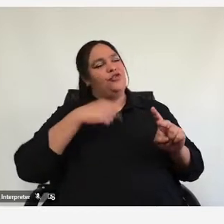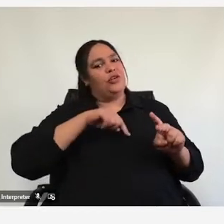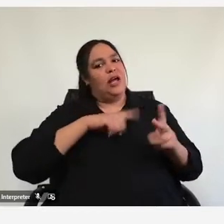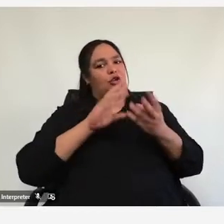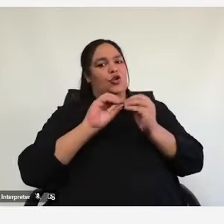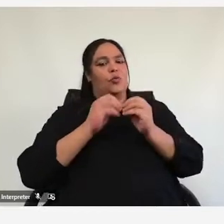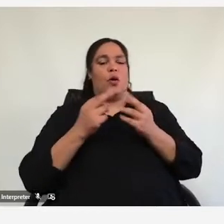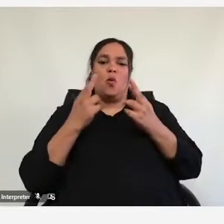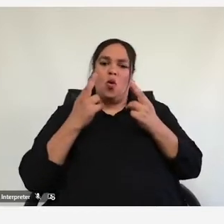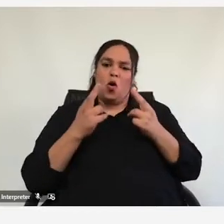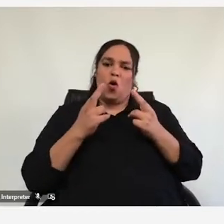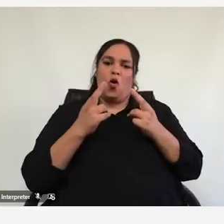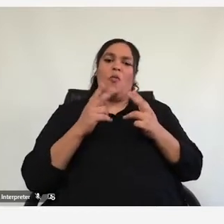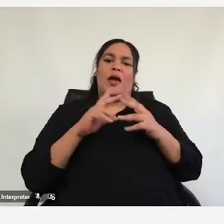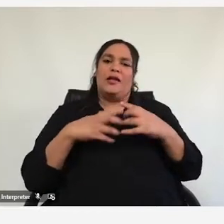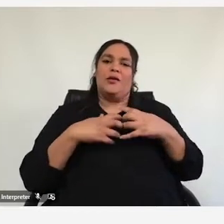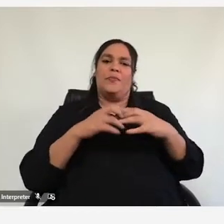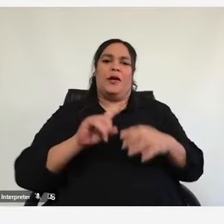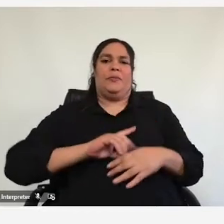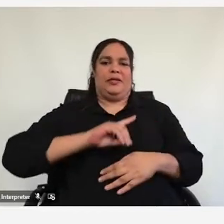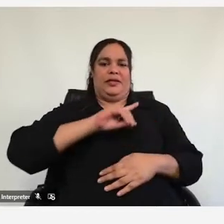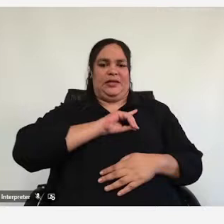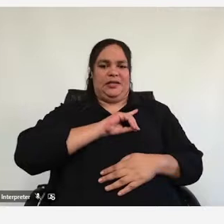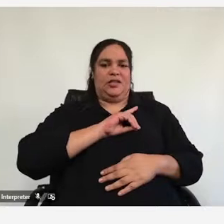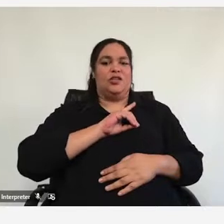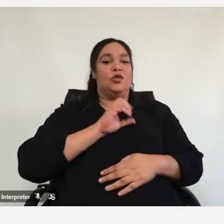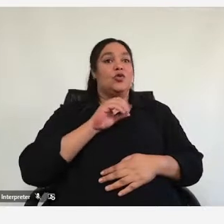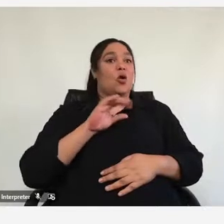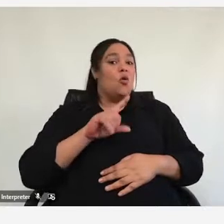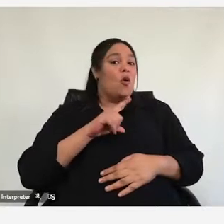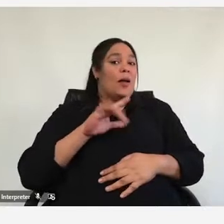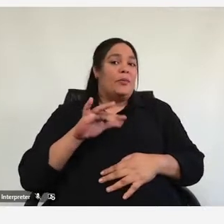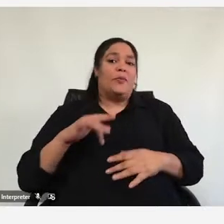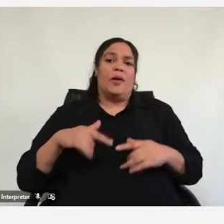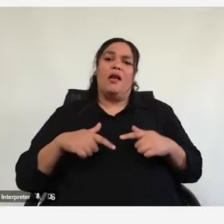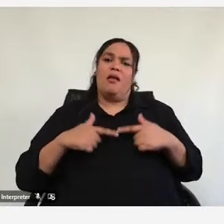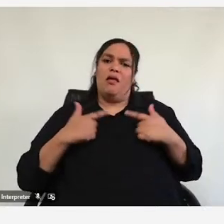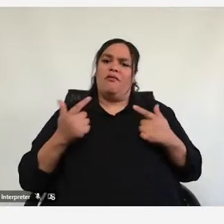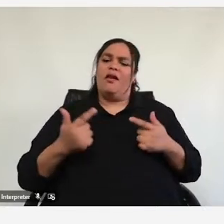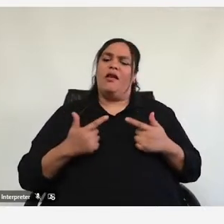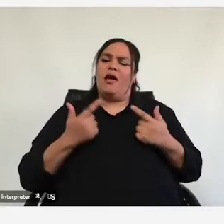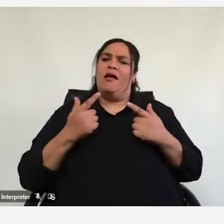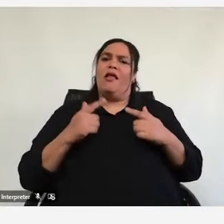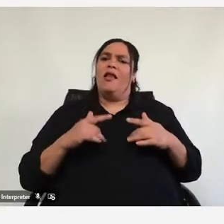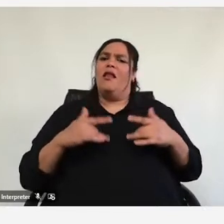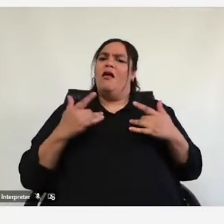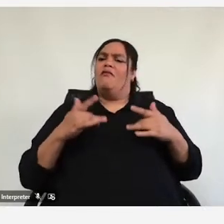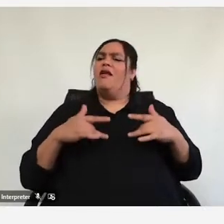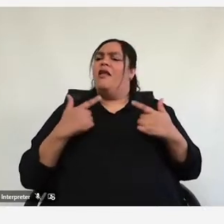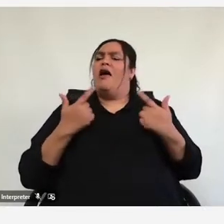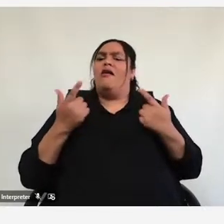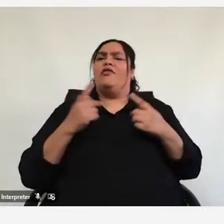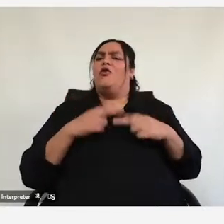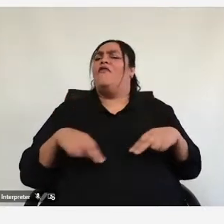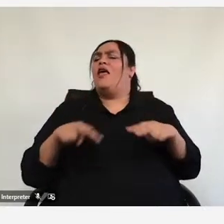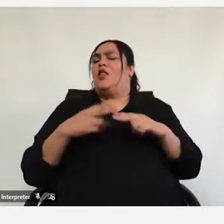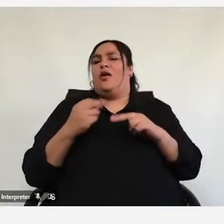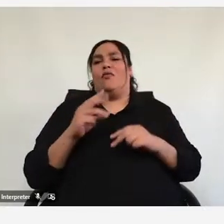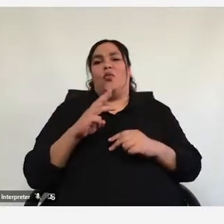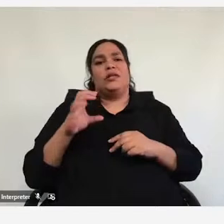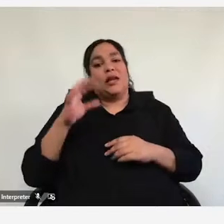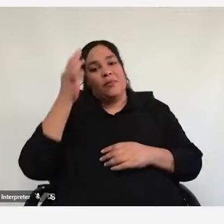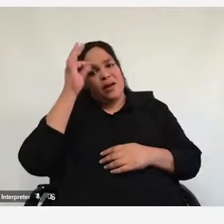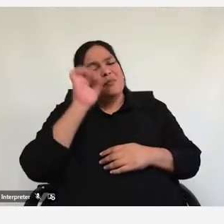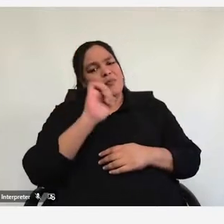creating hope and instilling dignity so that people can live lives that they value, the Western Cape government